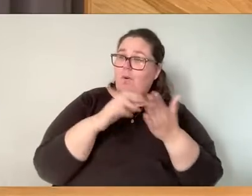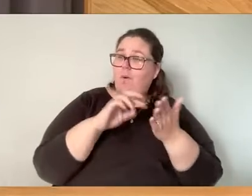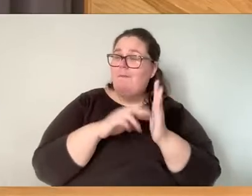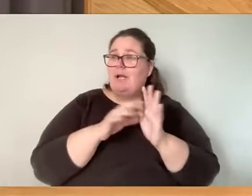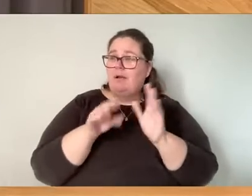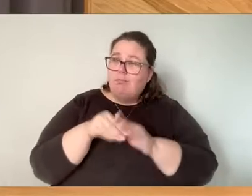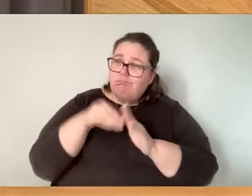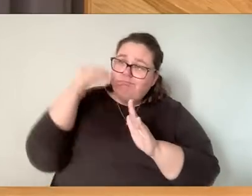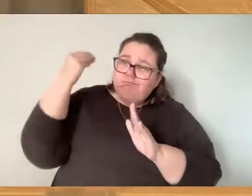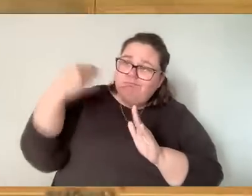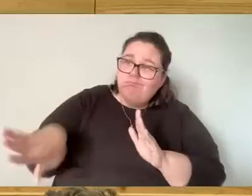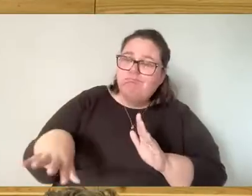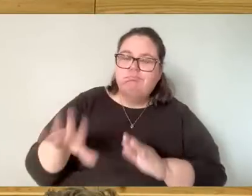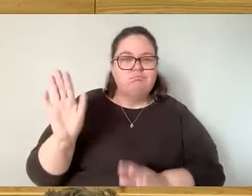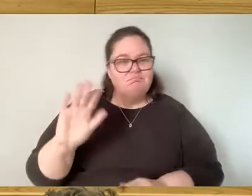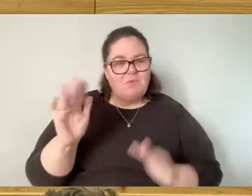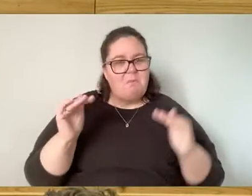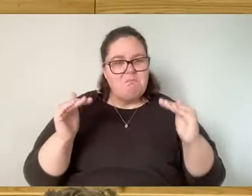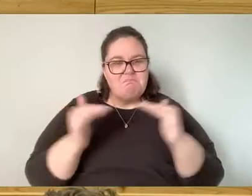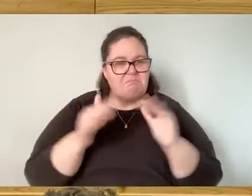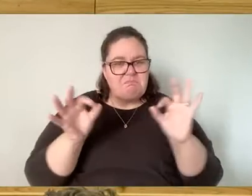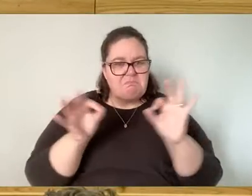Brunswick.